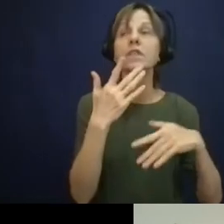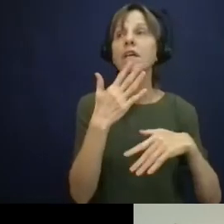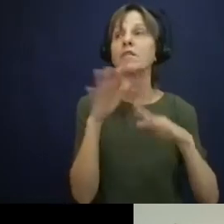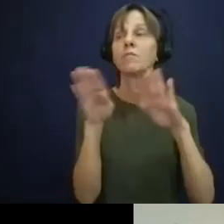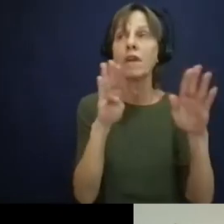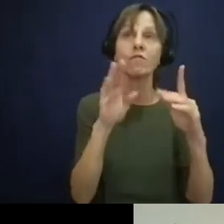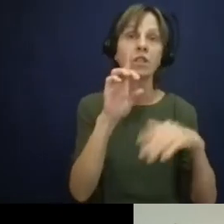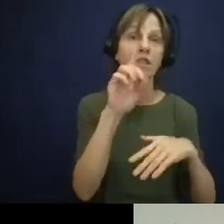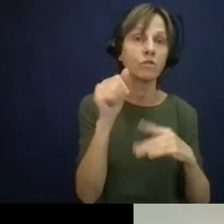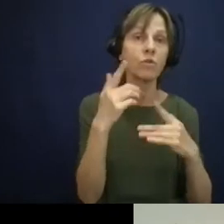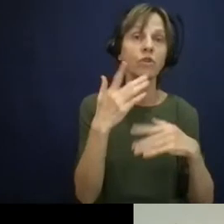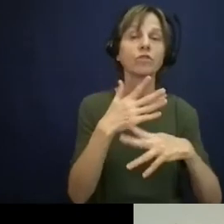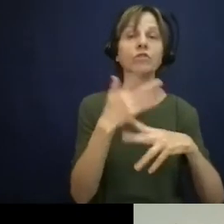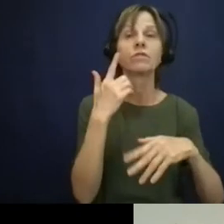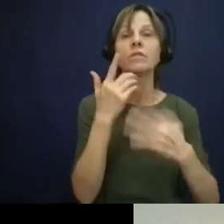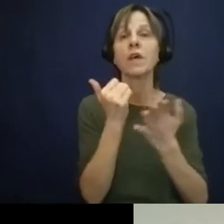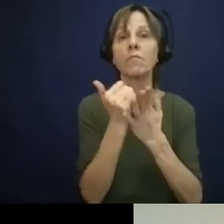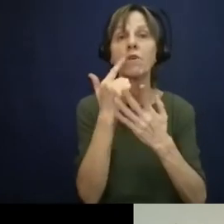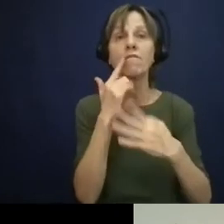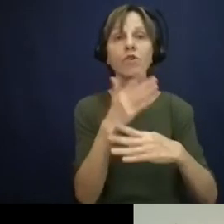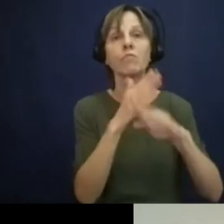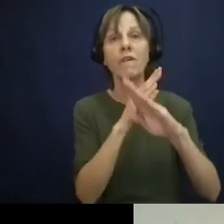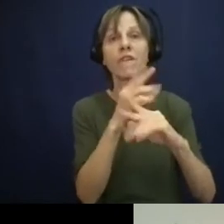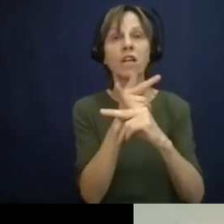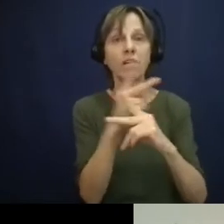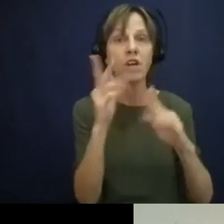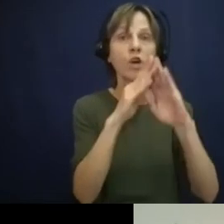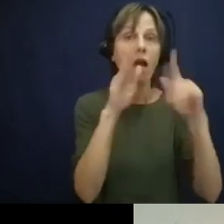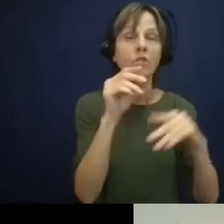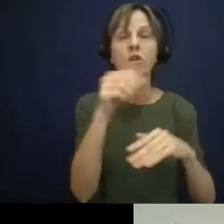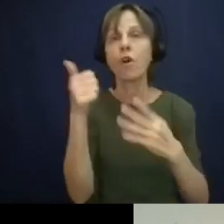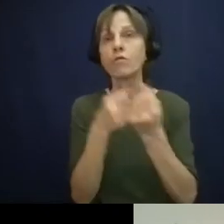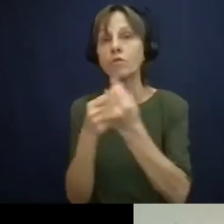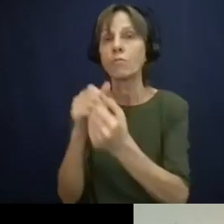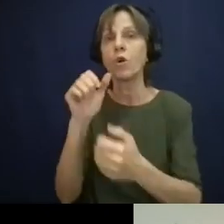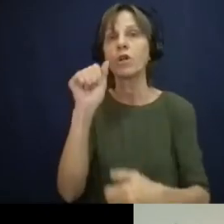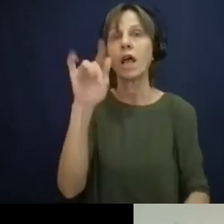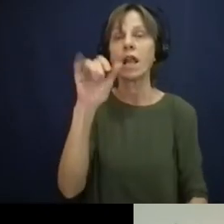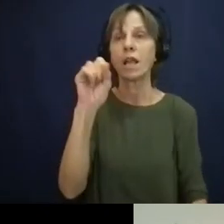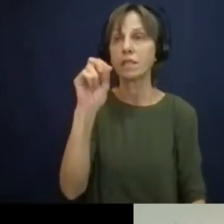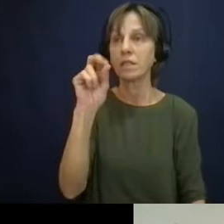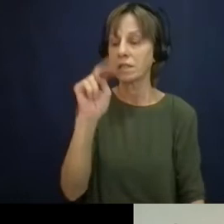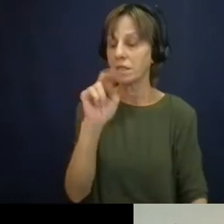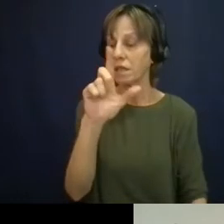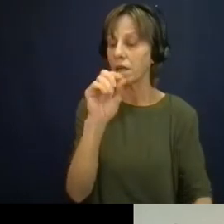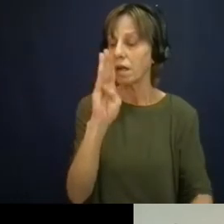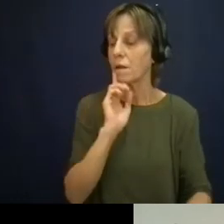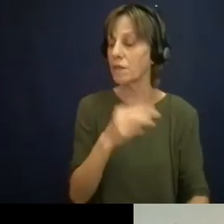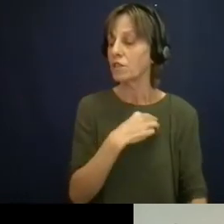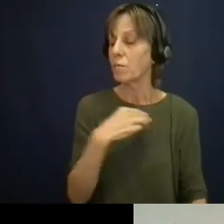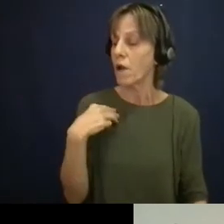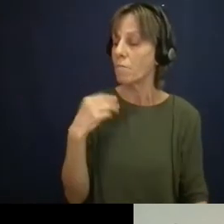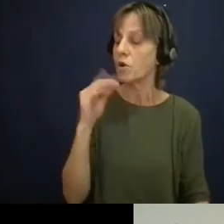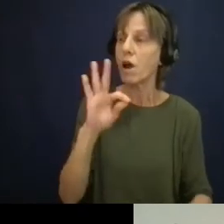treatment, and other supports. Alison Lobb is a member of the new probation planning, implementation,